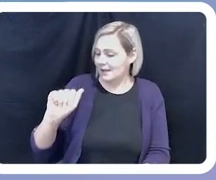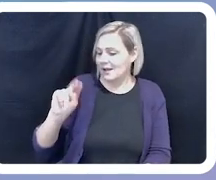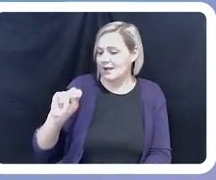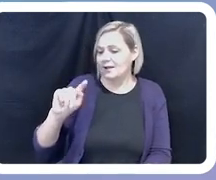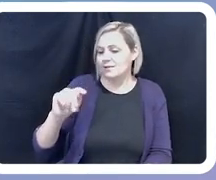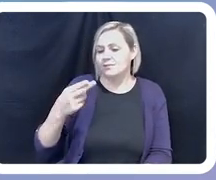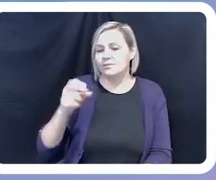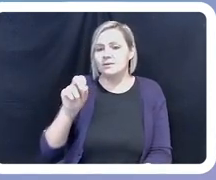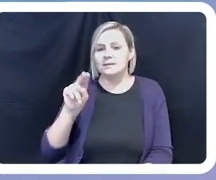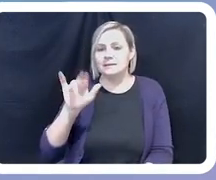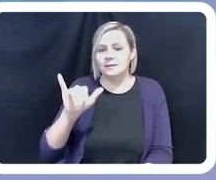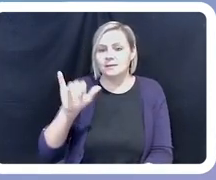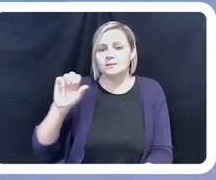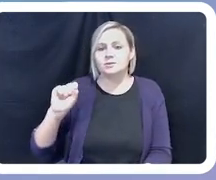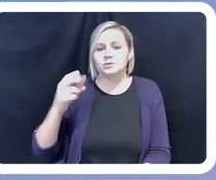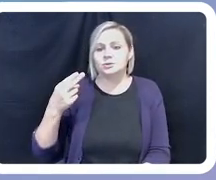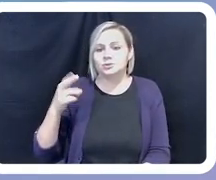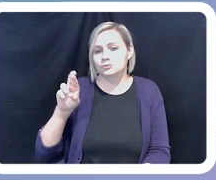Shriver.